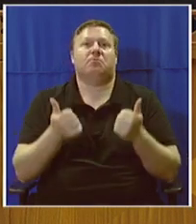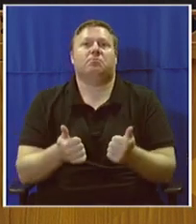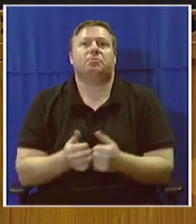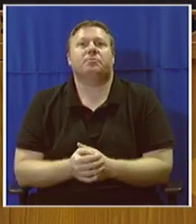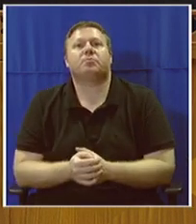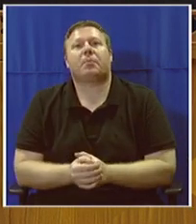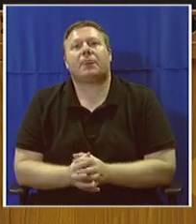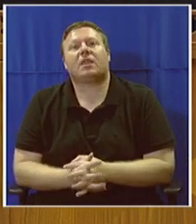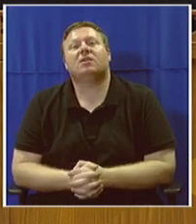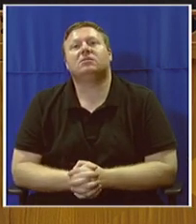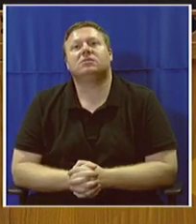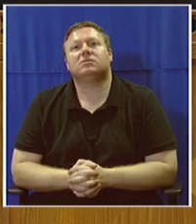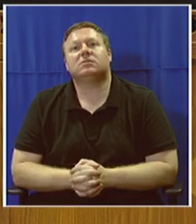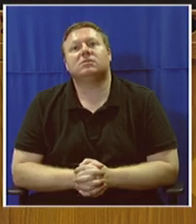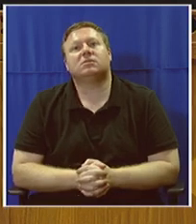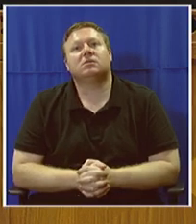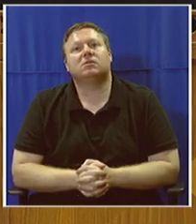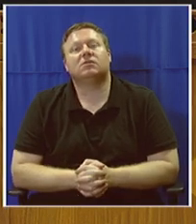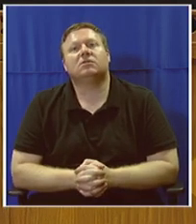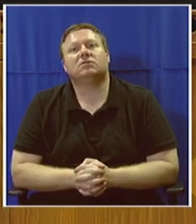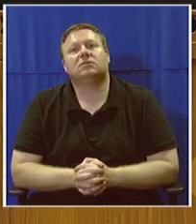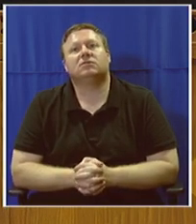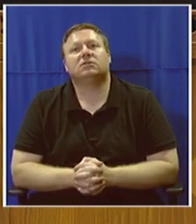No objections, motion agreed to.